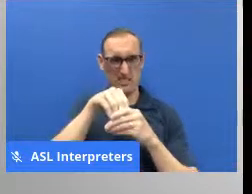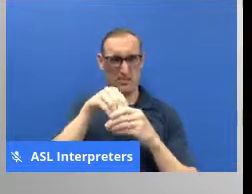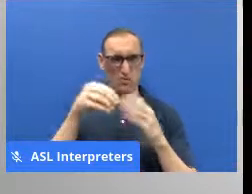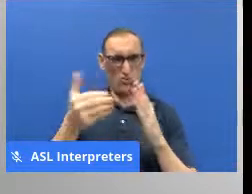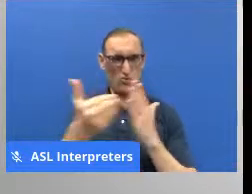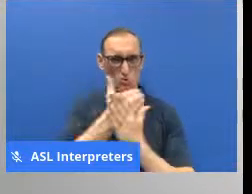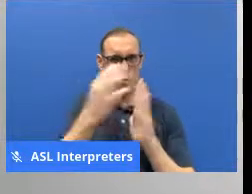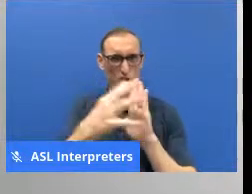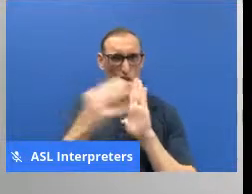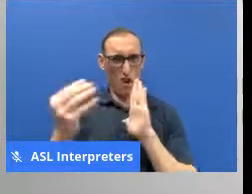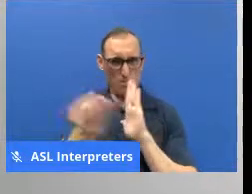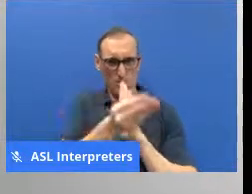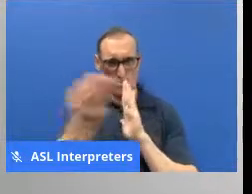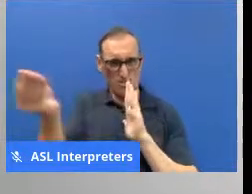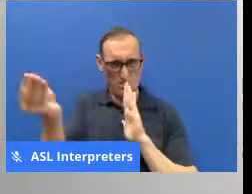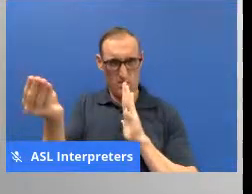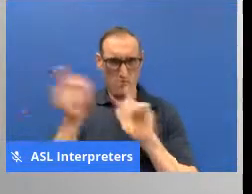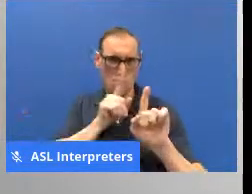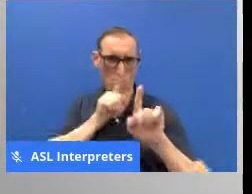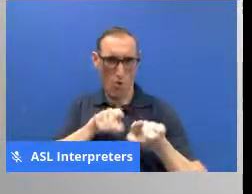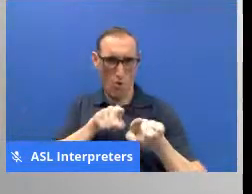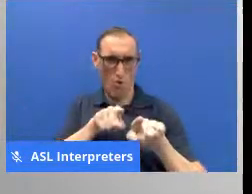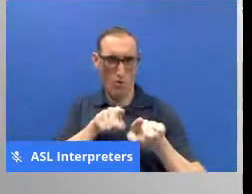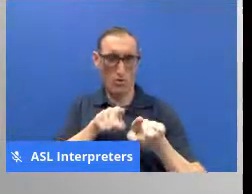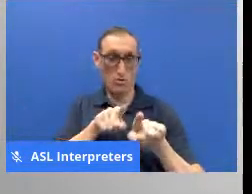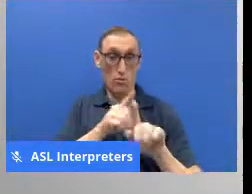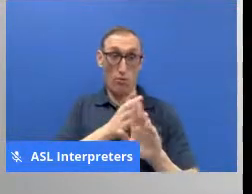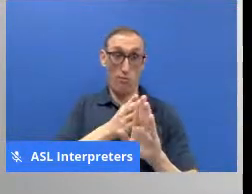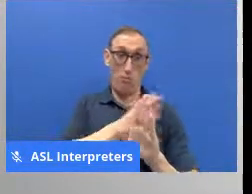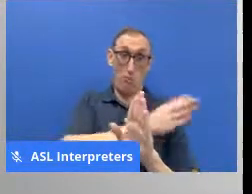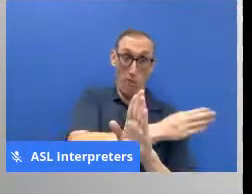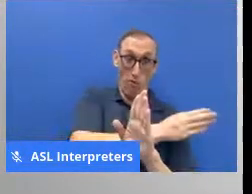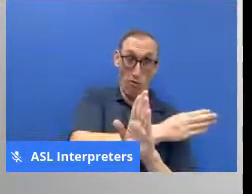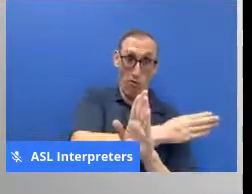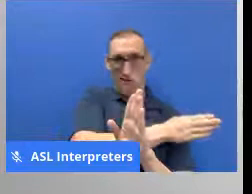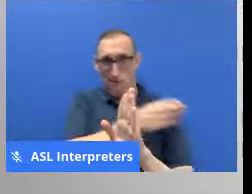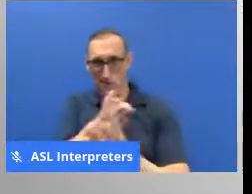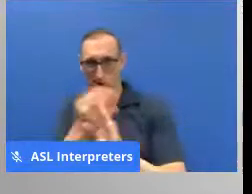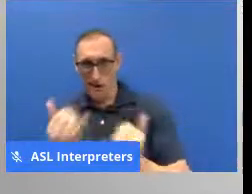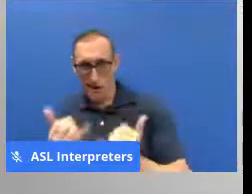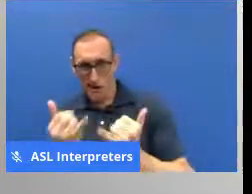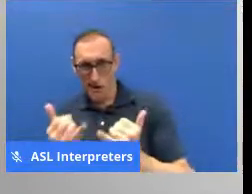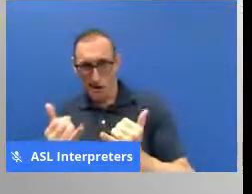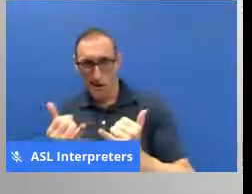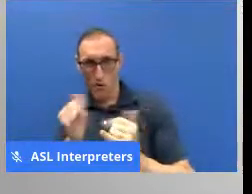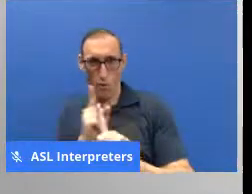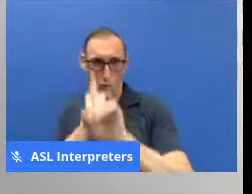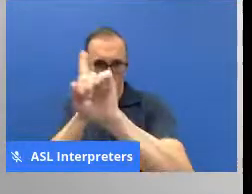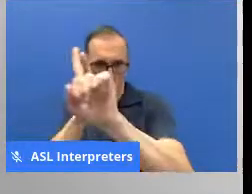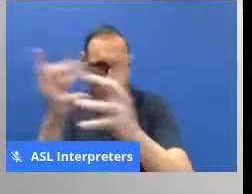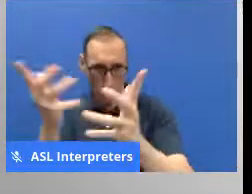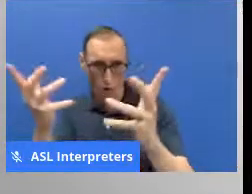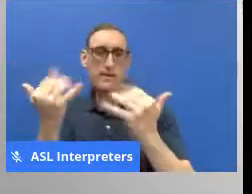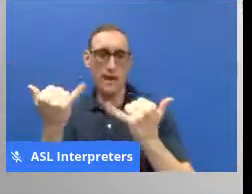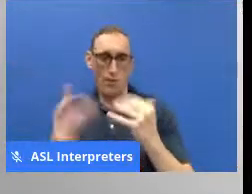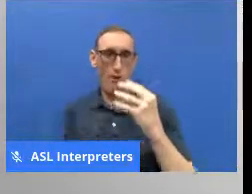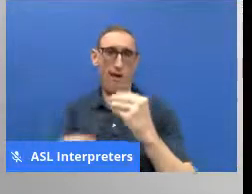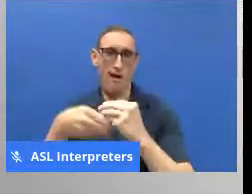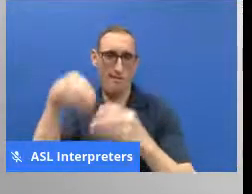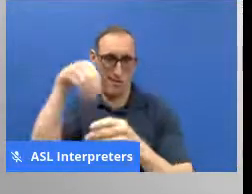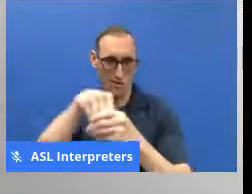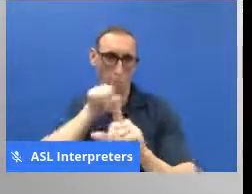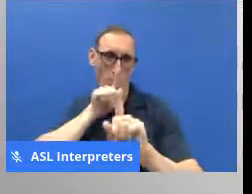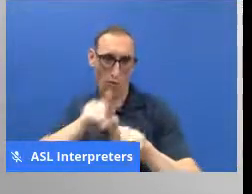Right, and I think that is a key document as you speak to there are a few documents that can keep you